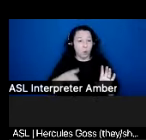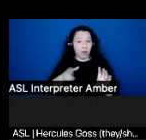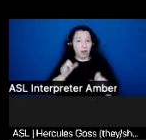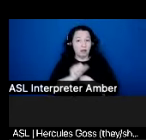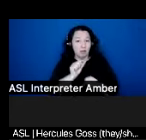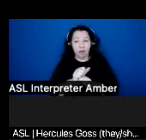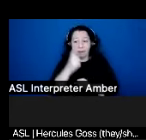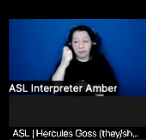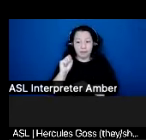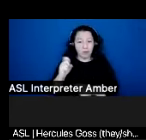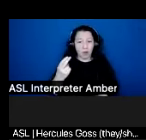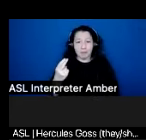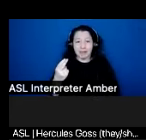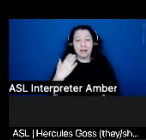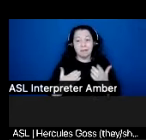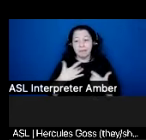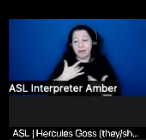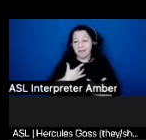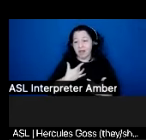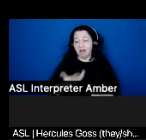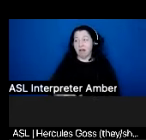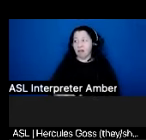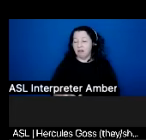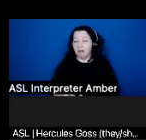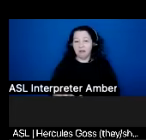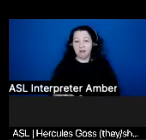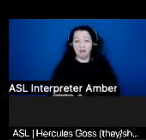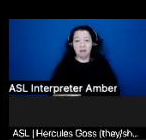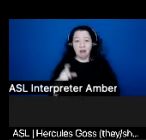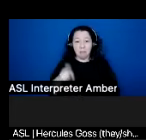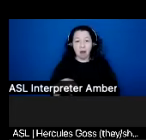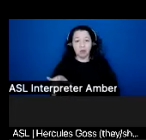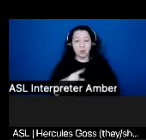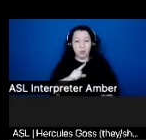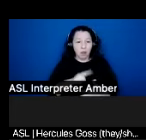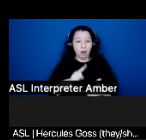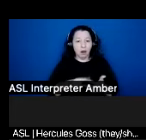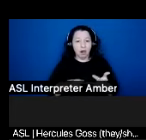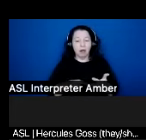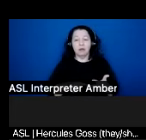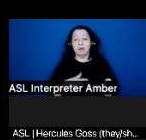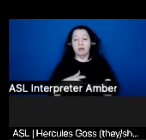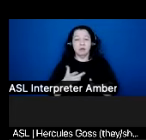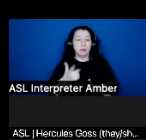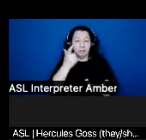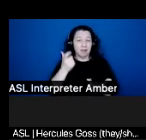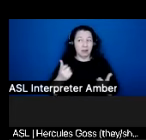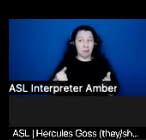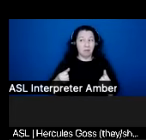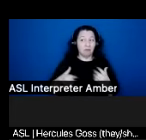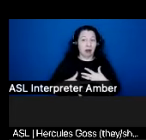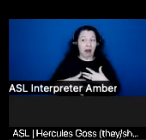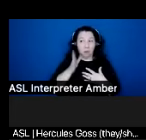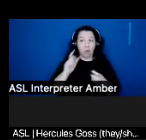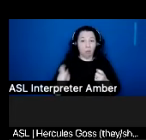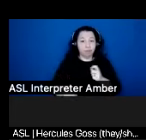They might feel obligated to do or perform certain things, because of fear of retaliation